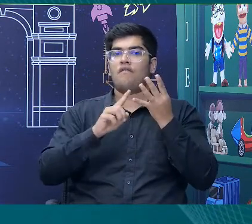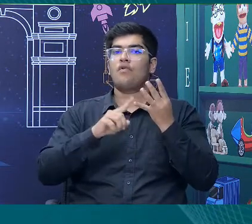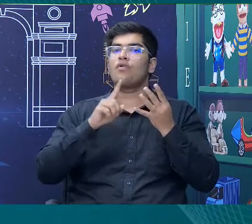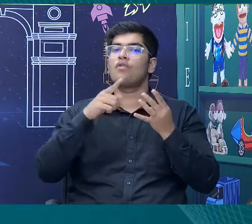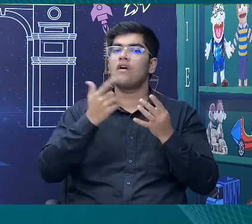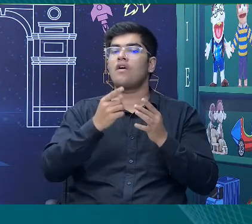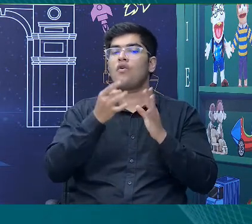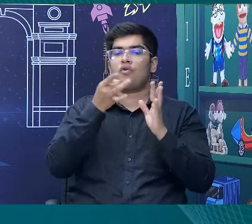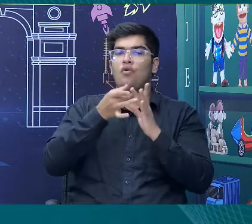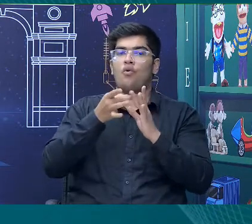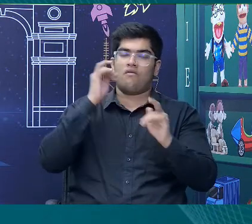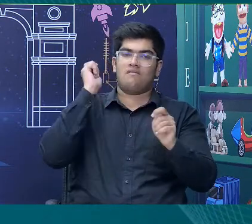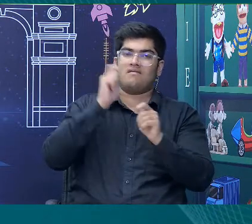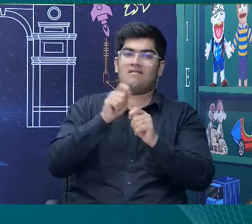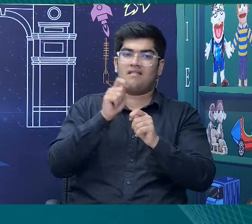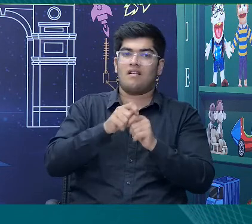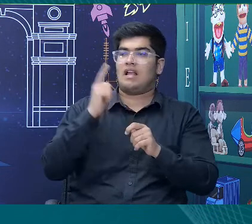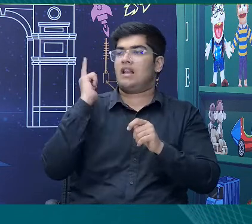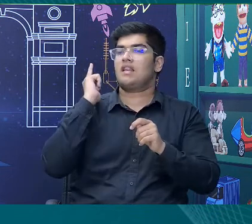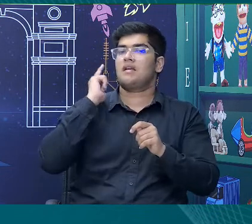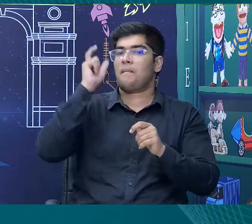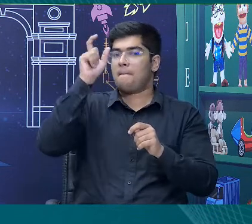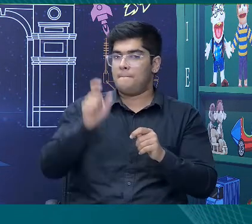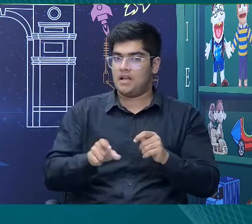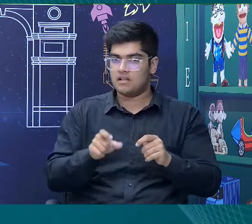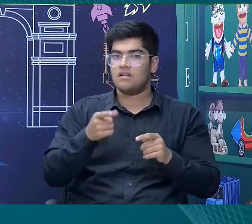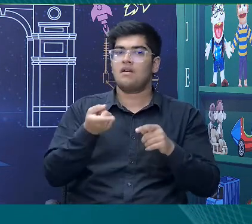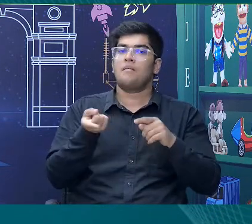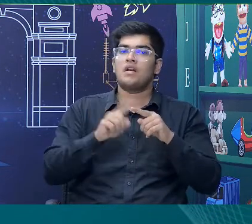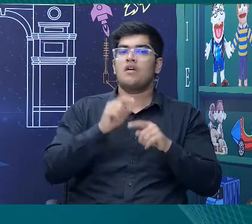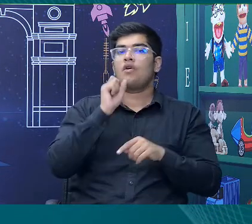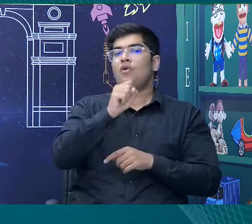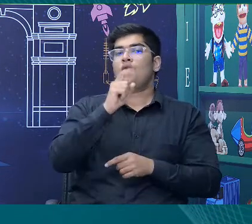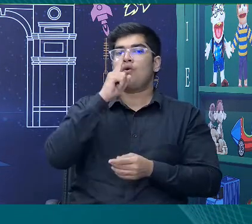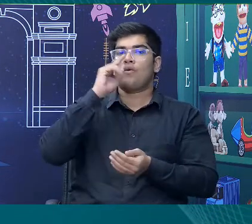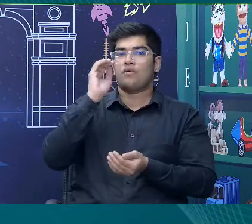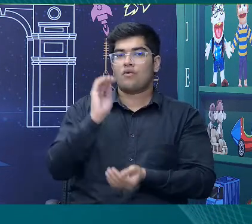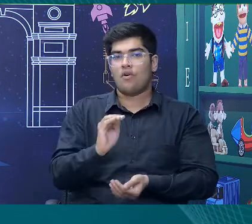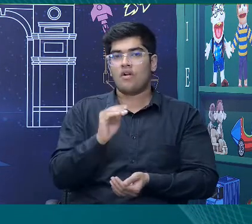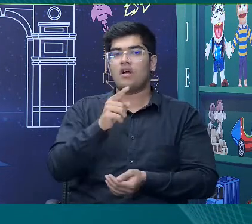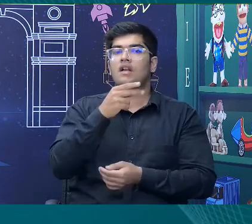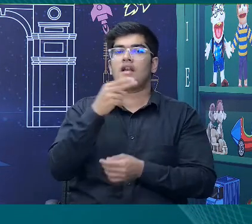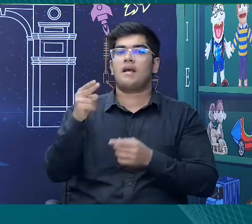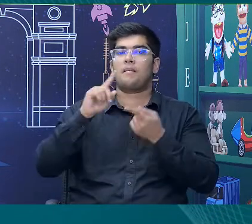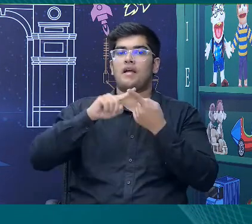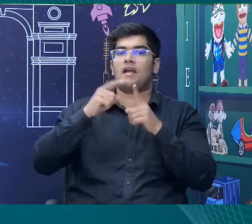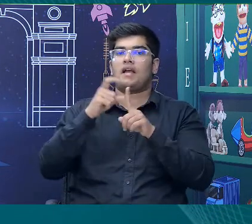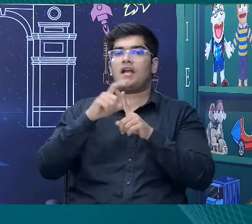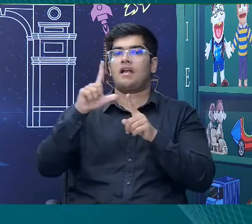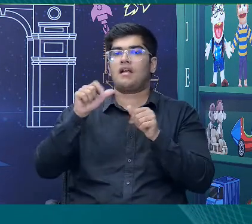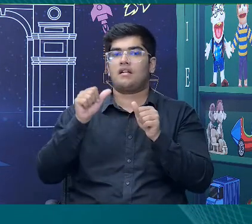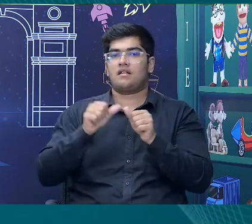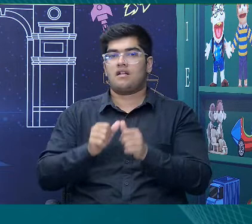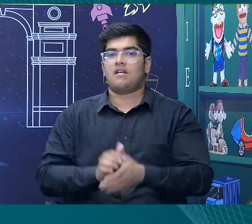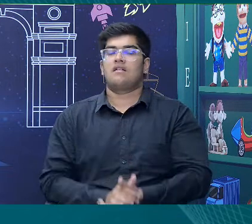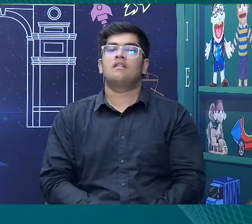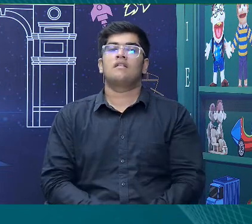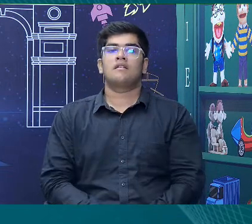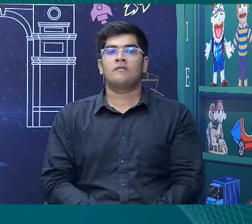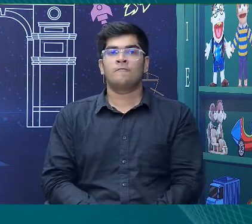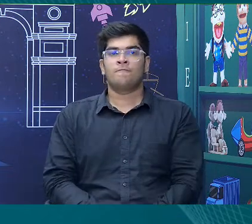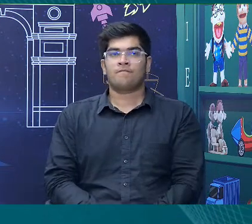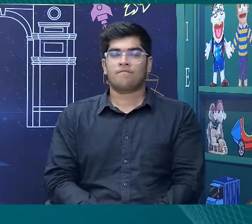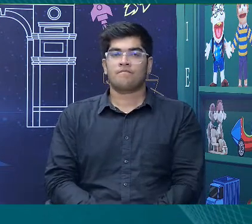ironmaster's daughter, whose name is Edla Wilmanson. Yeah. We don't know anybody else's name in the story except for Edla. Yeah.